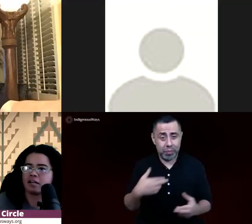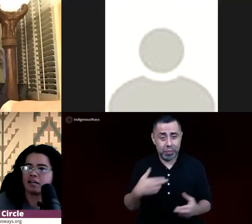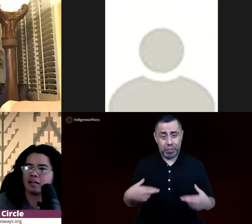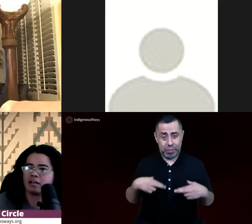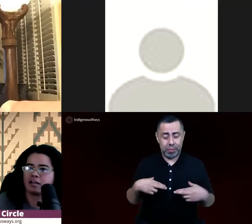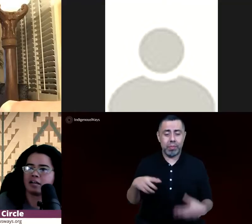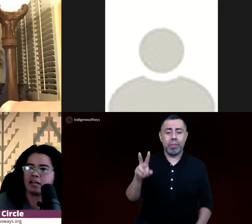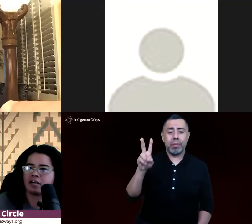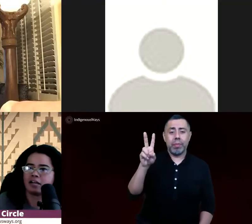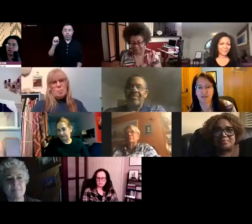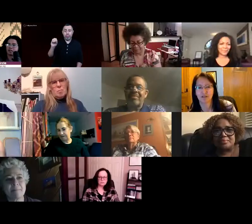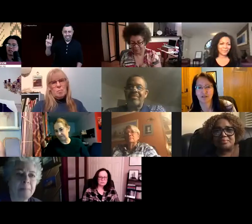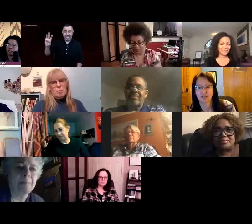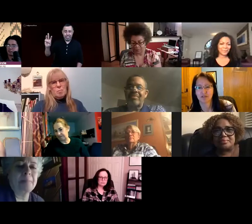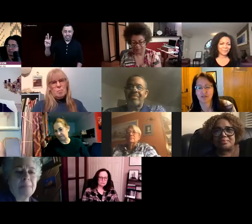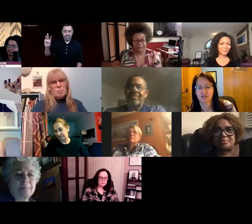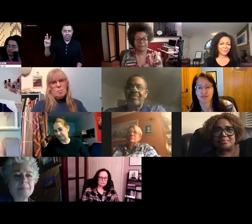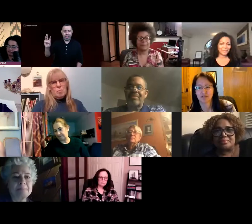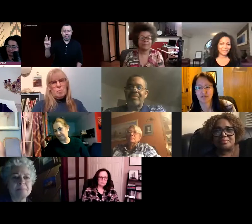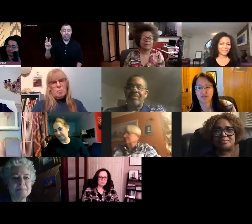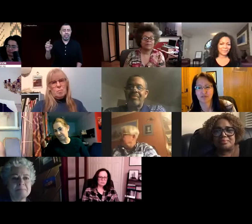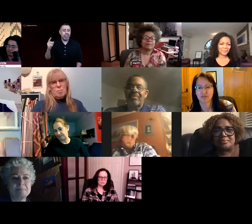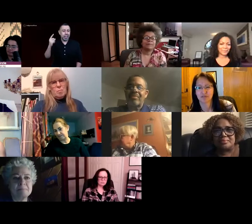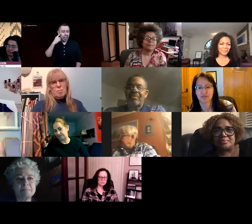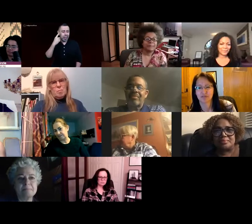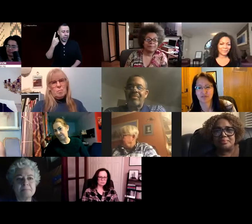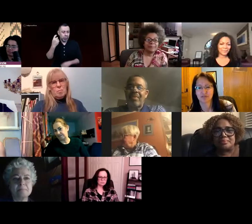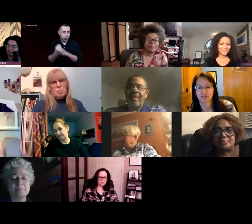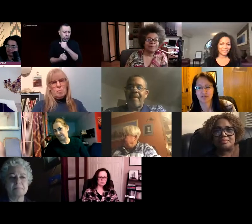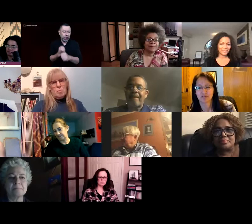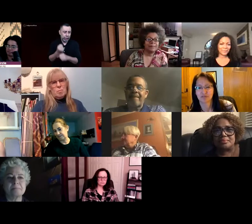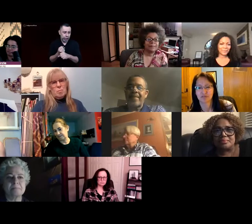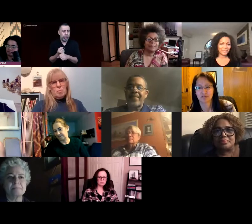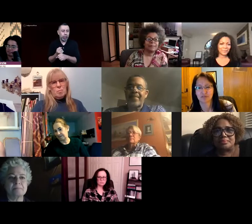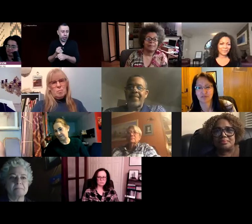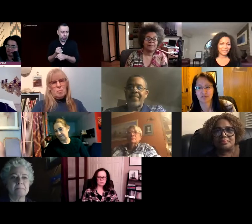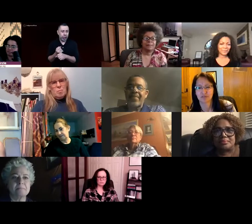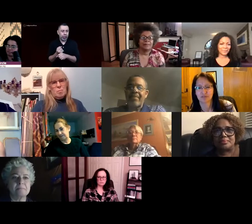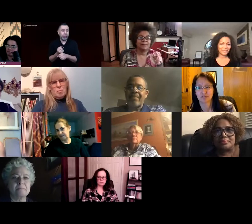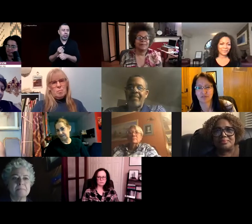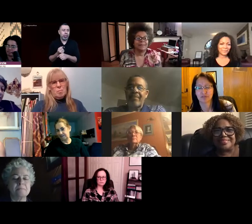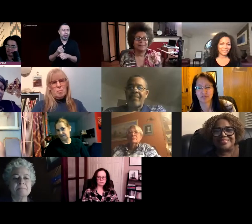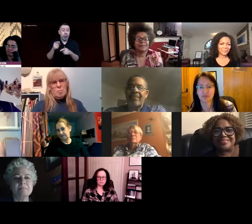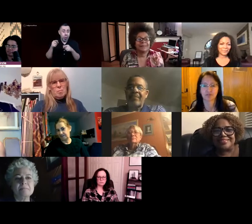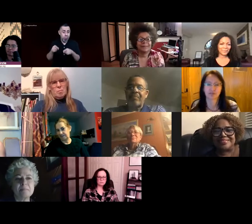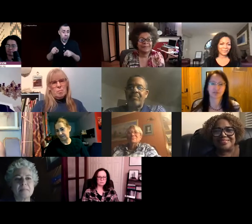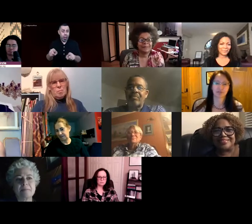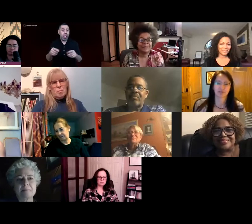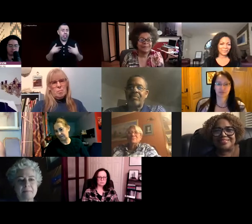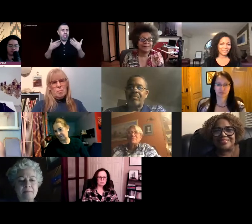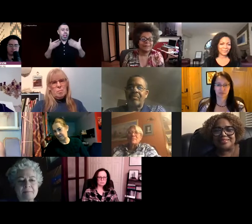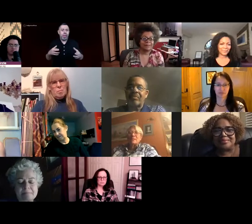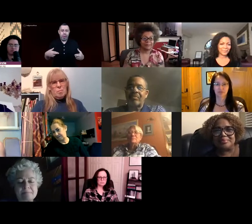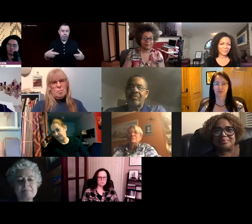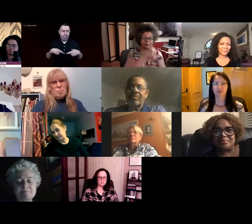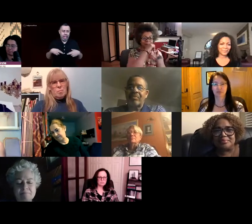so I had a year when I was in retirement. And I